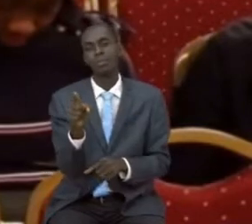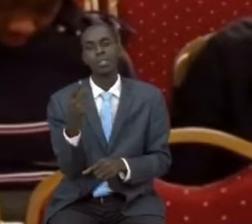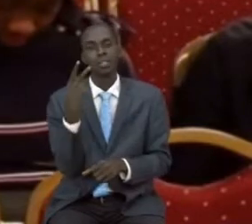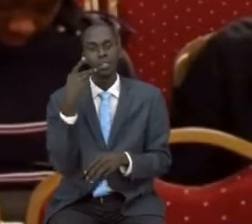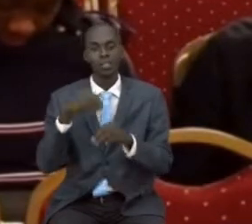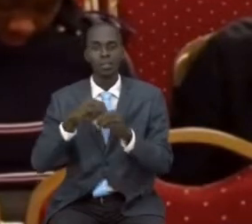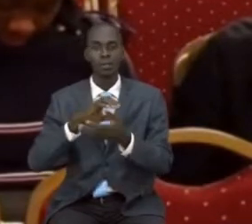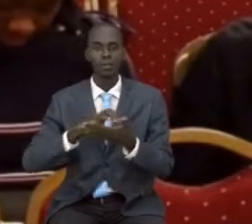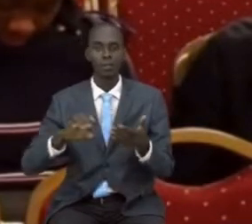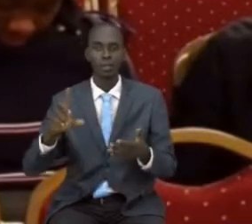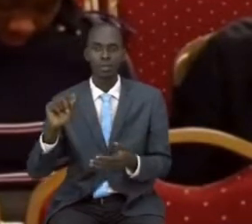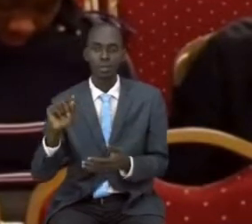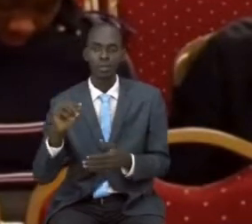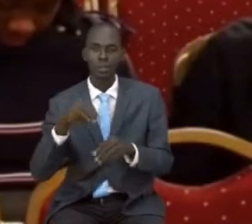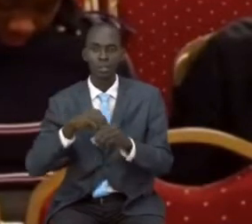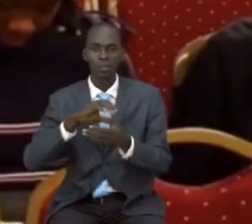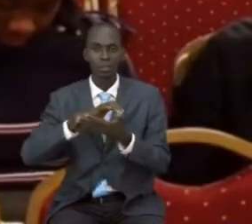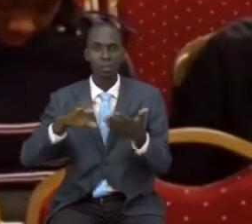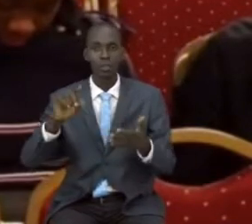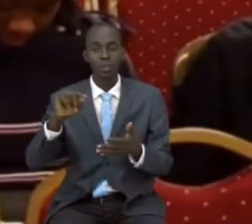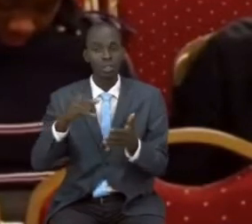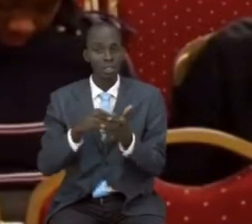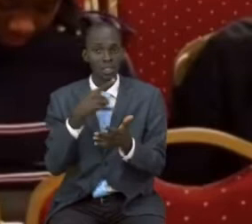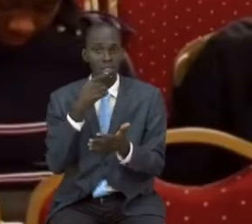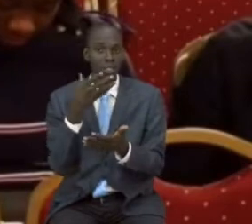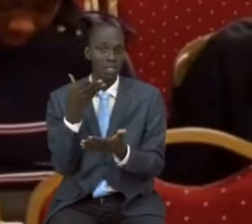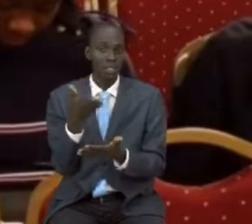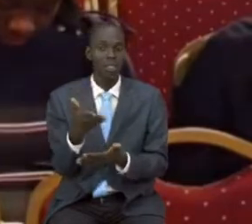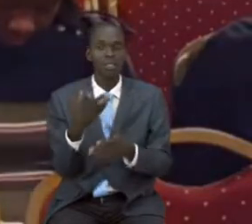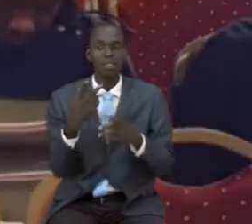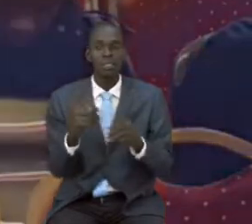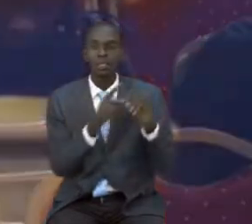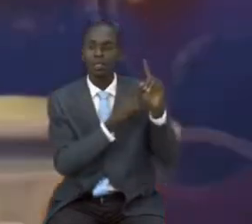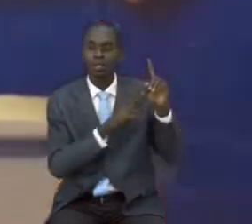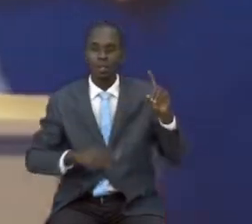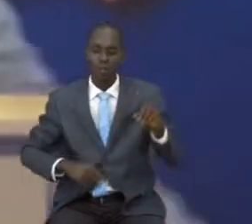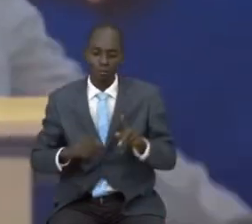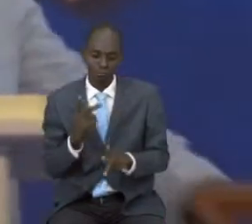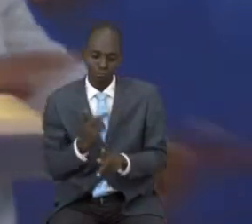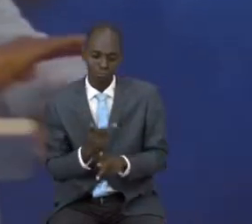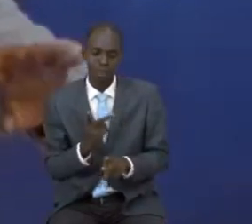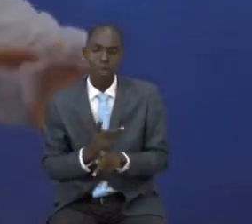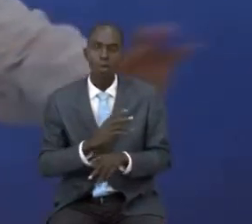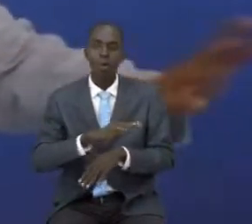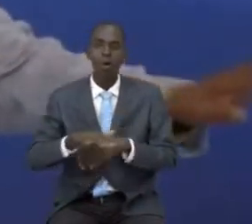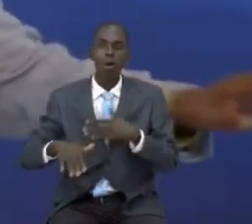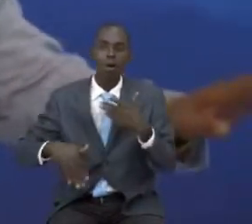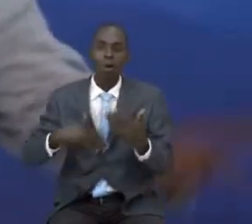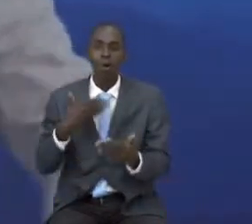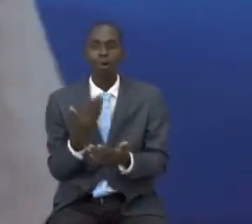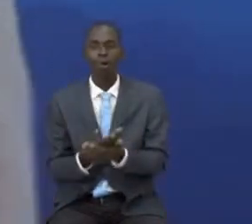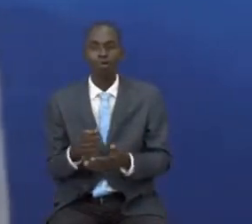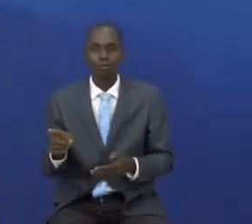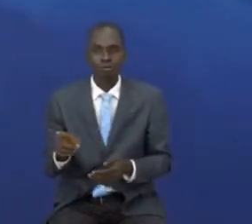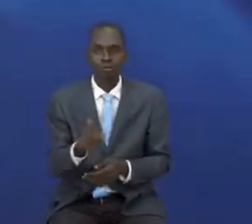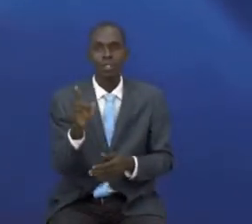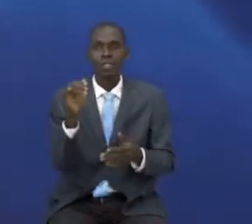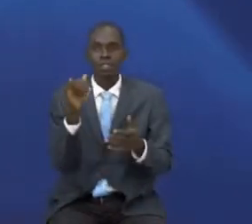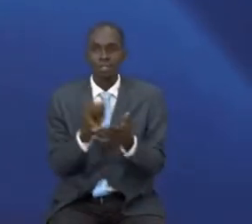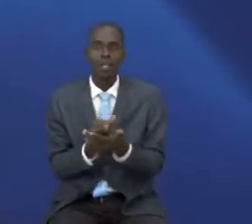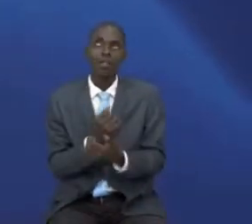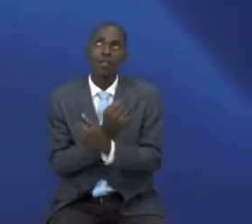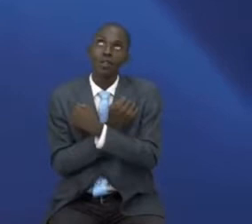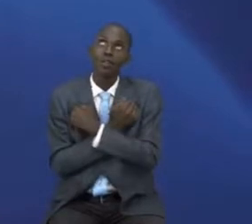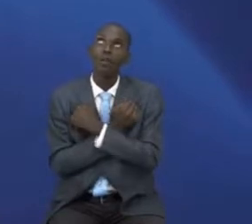20 there. In verse 20 it says, the Lord preserveth all them that love